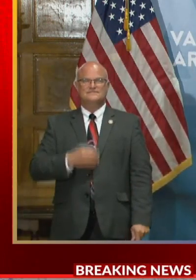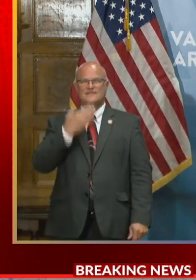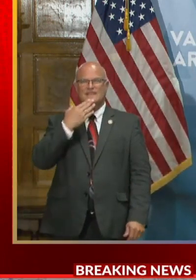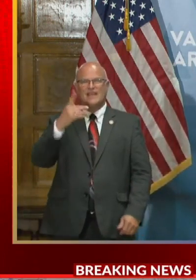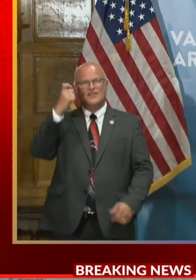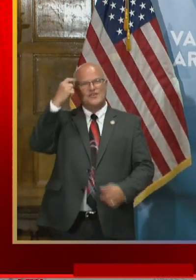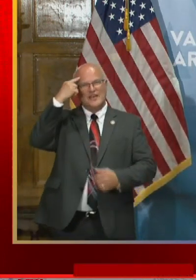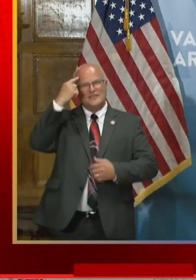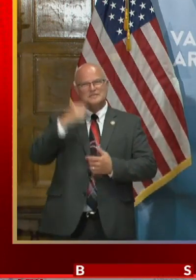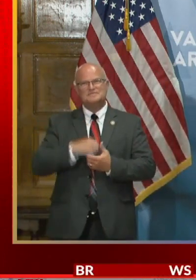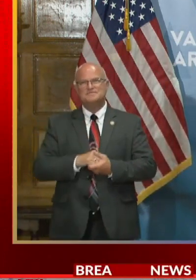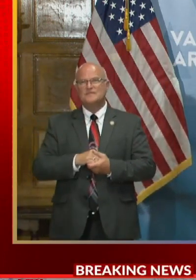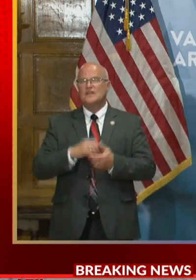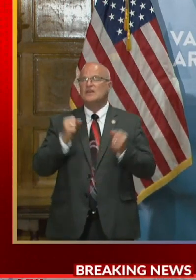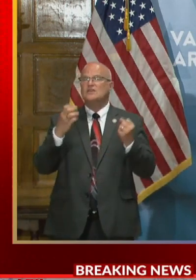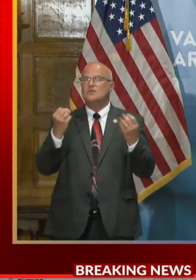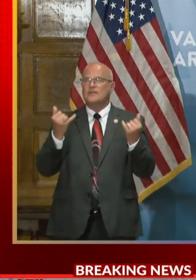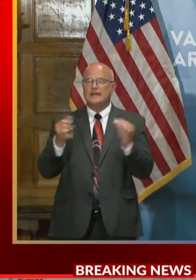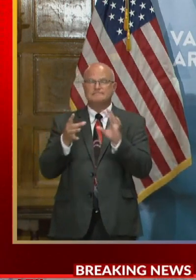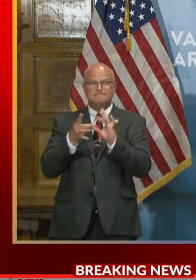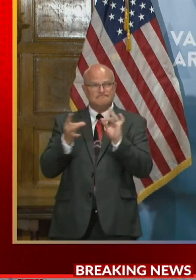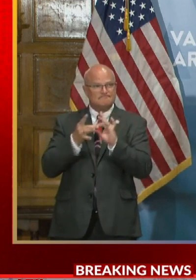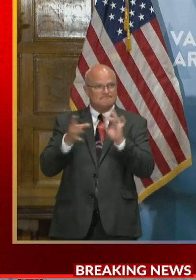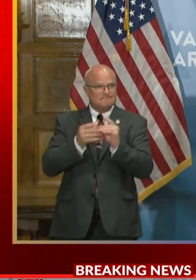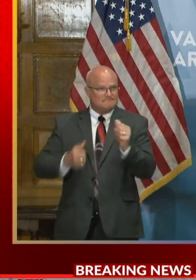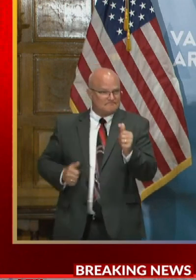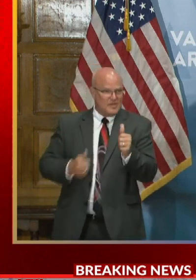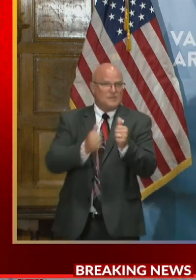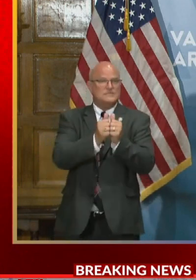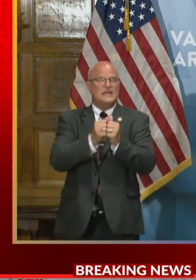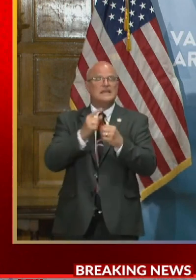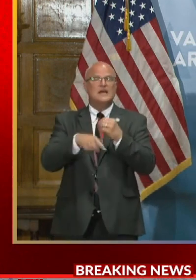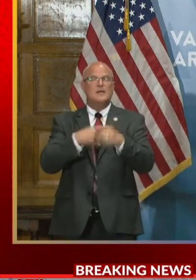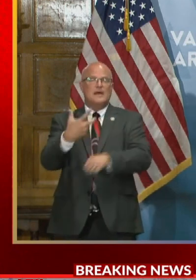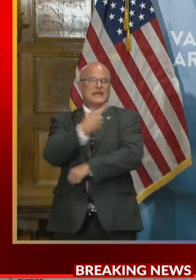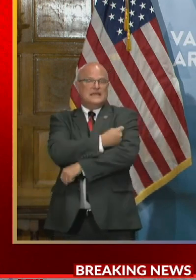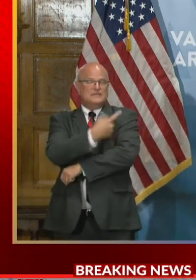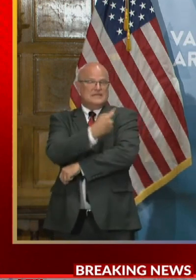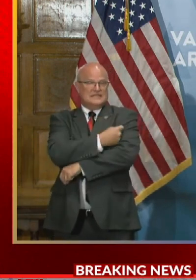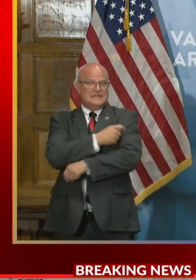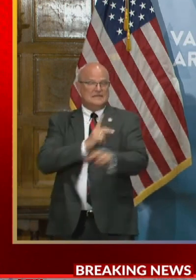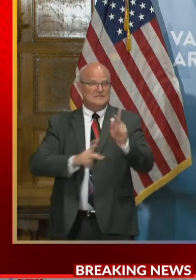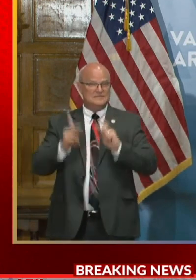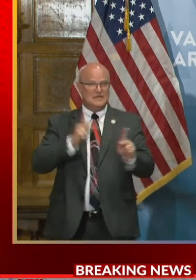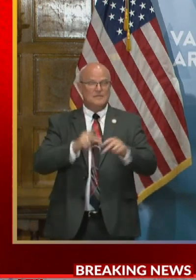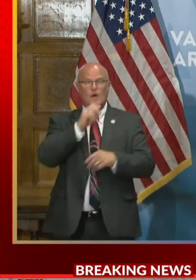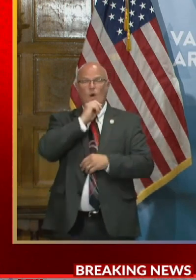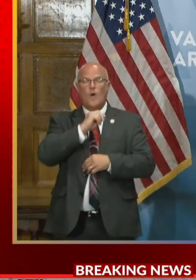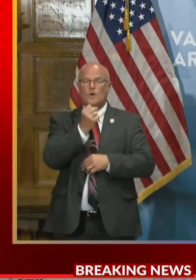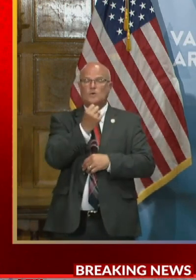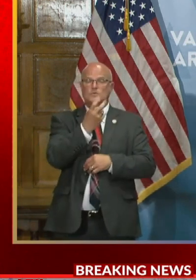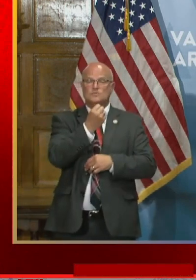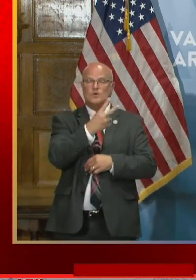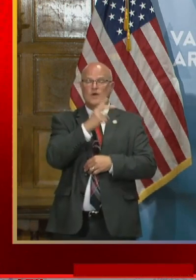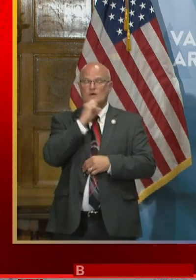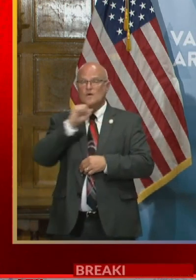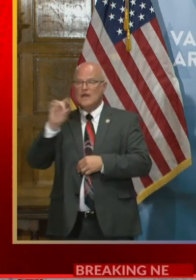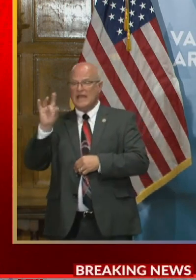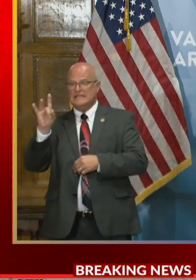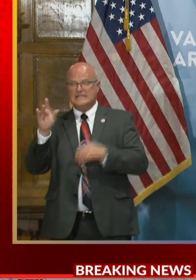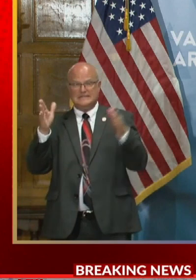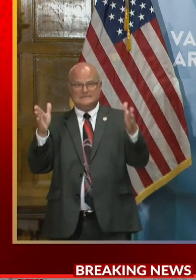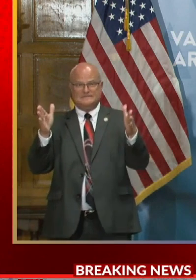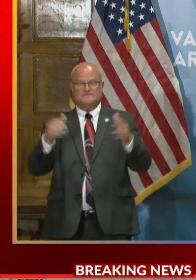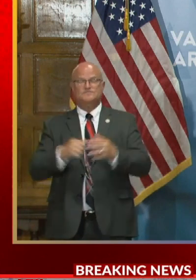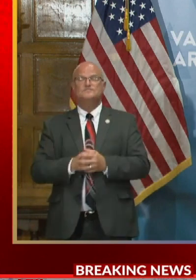Thank you, Governor. So let me give you a quick update of immunizations of individuals 12 to 18 years of age.